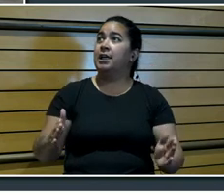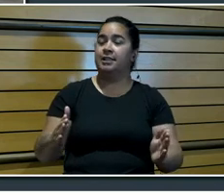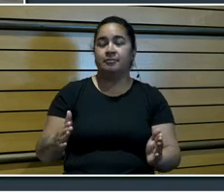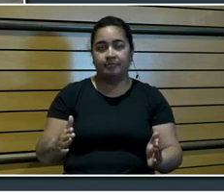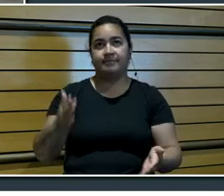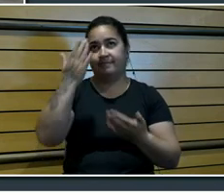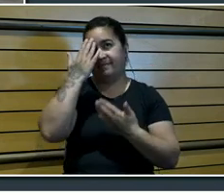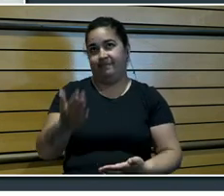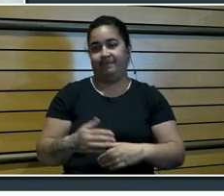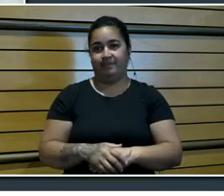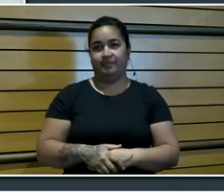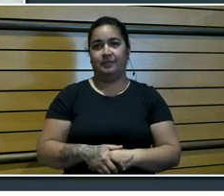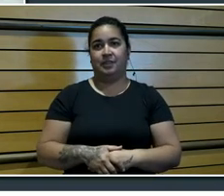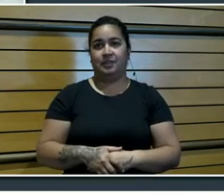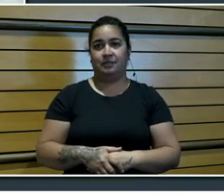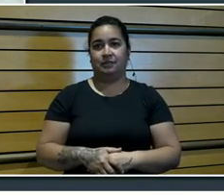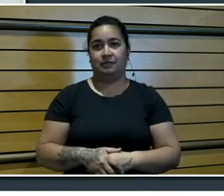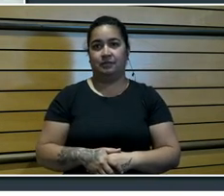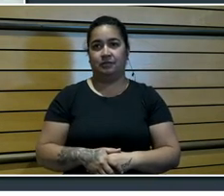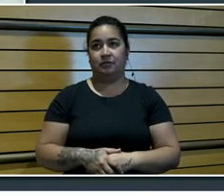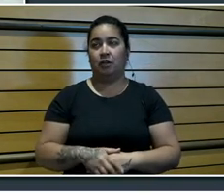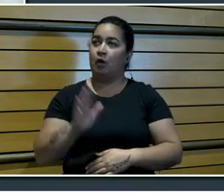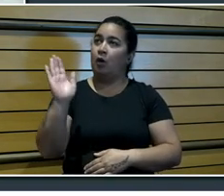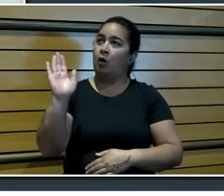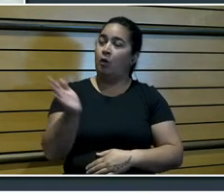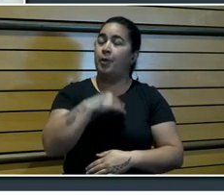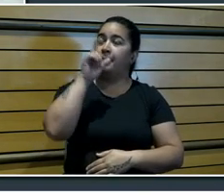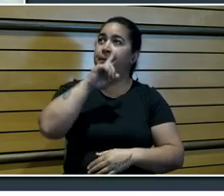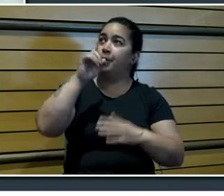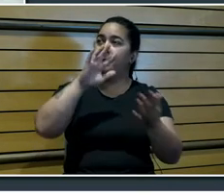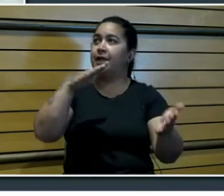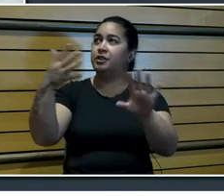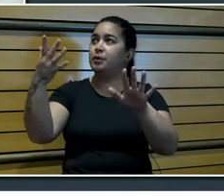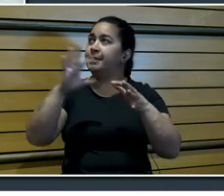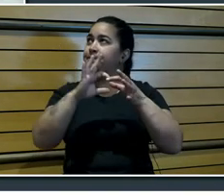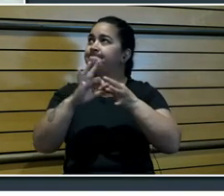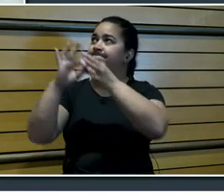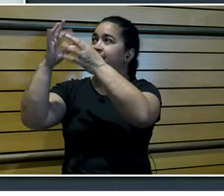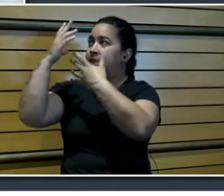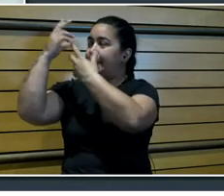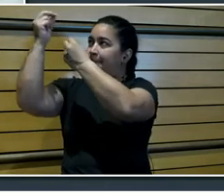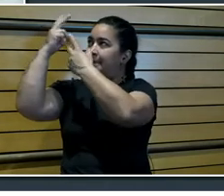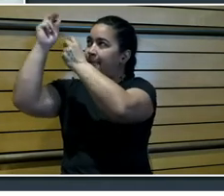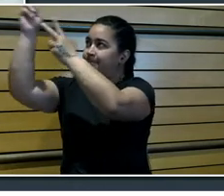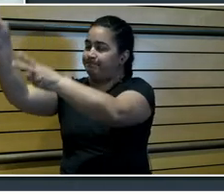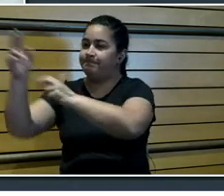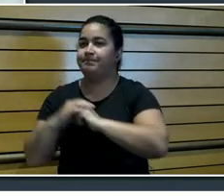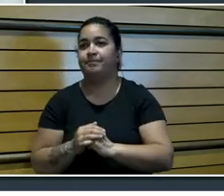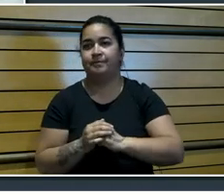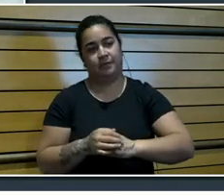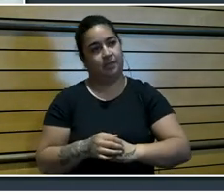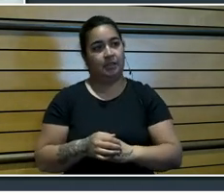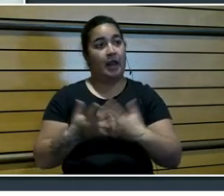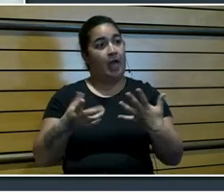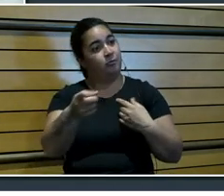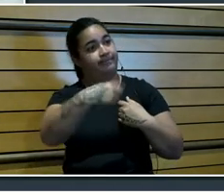stands. Stand tall to those who have departed. Rest in eternal peace.